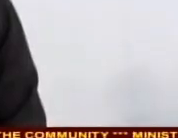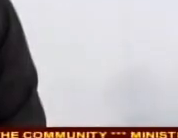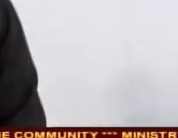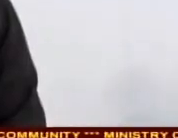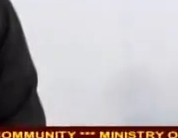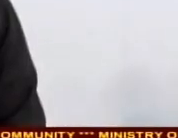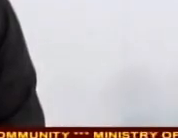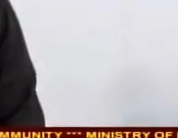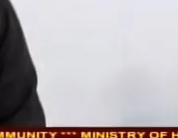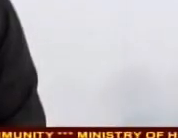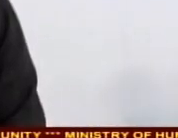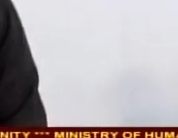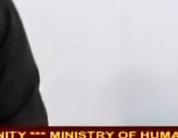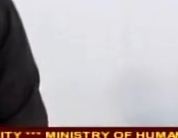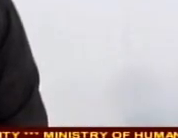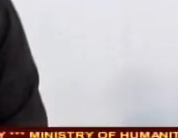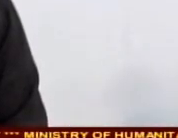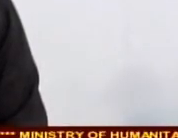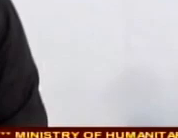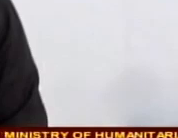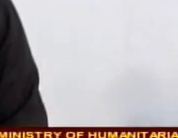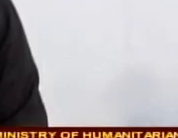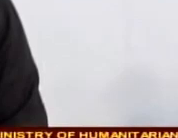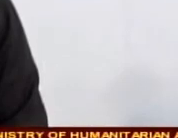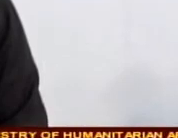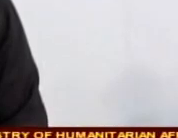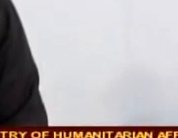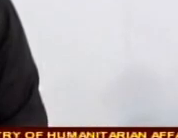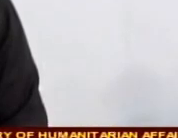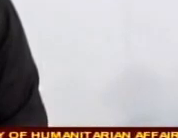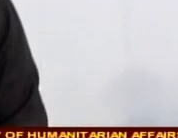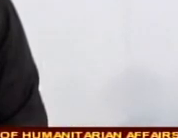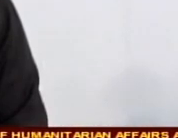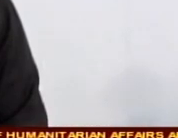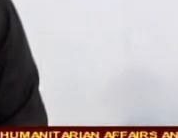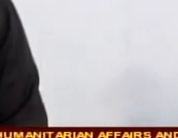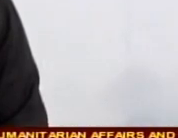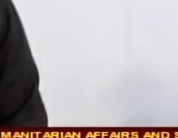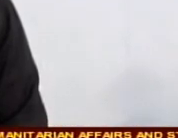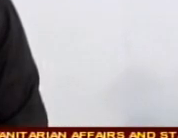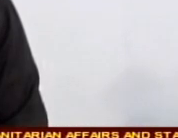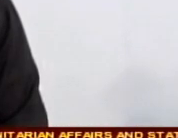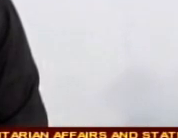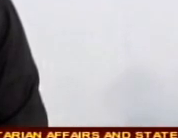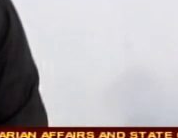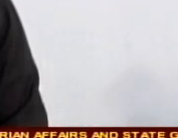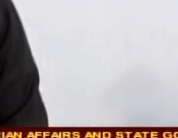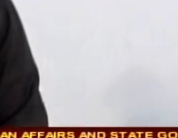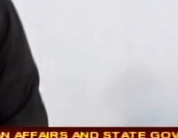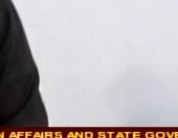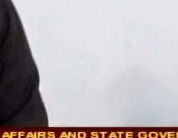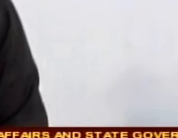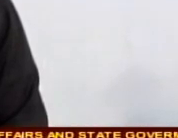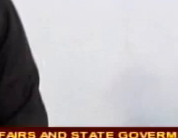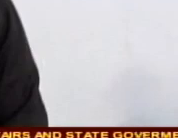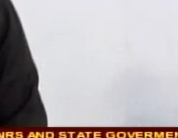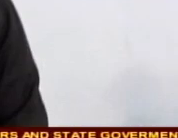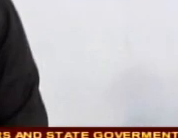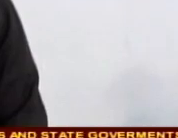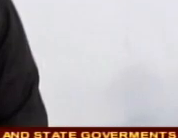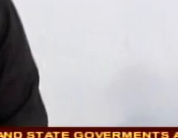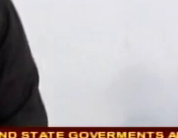session. A student enrolled in the University of Ibadan Distance Learning Center said they have been given June as the deadline to pay